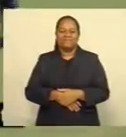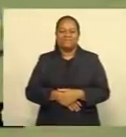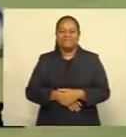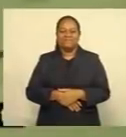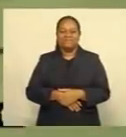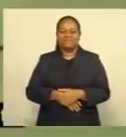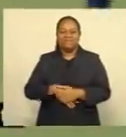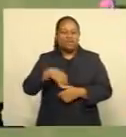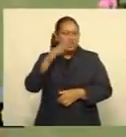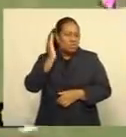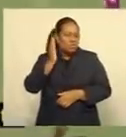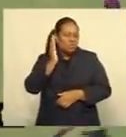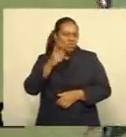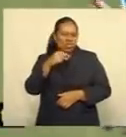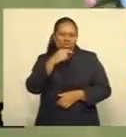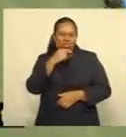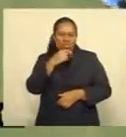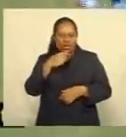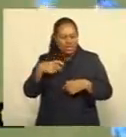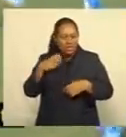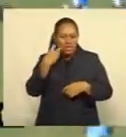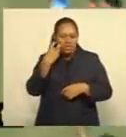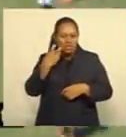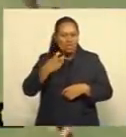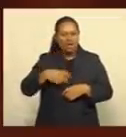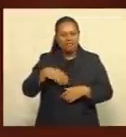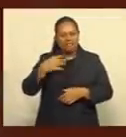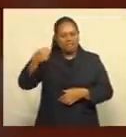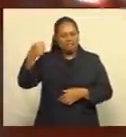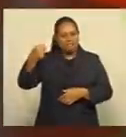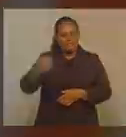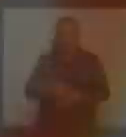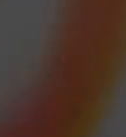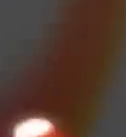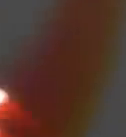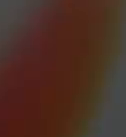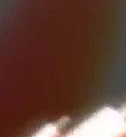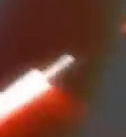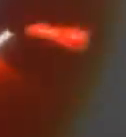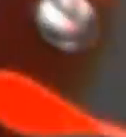And Schoolboys Tour in doubt. This and more coming up.